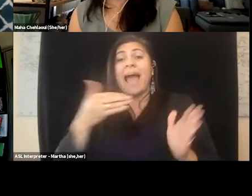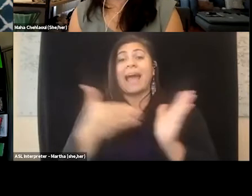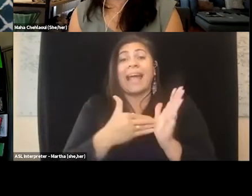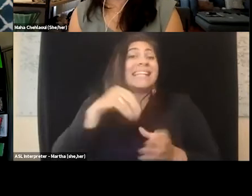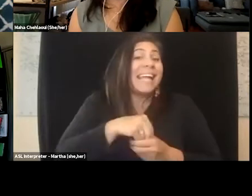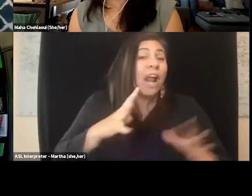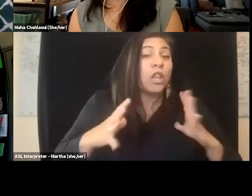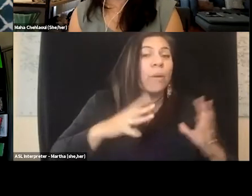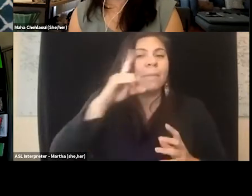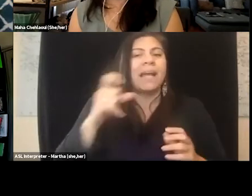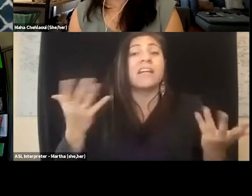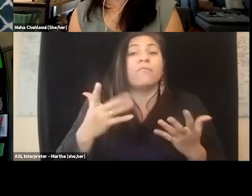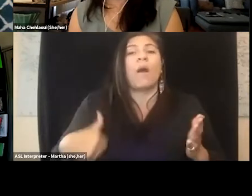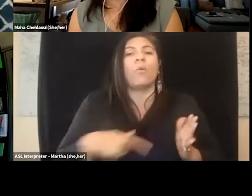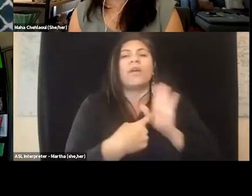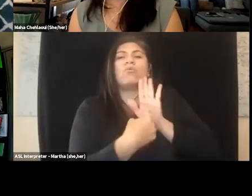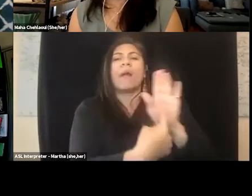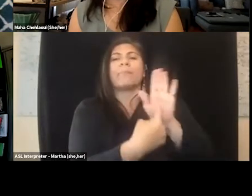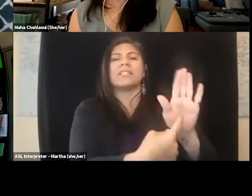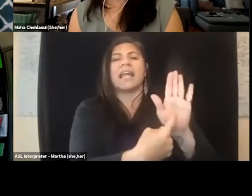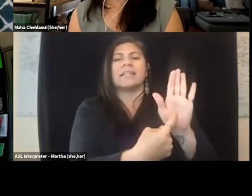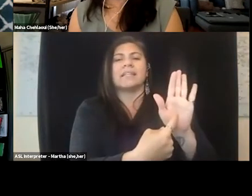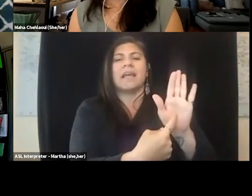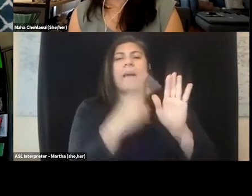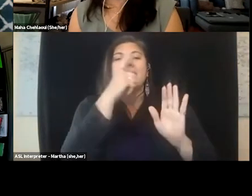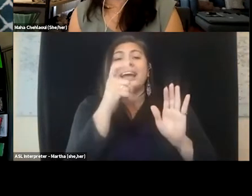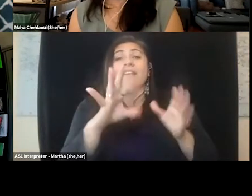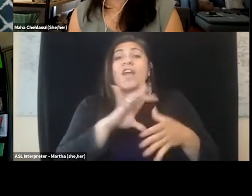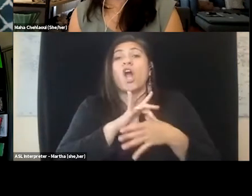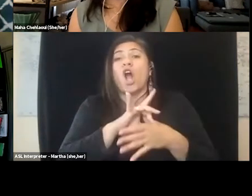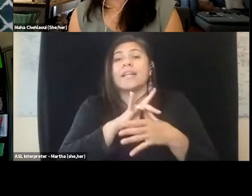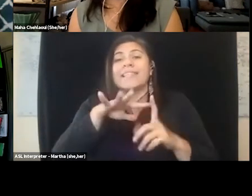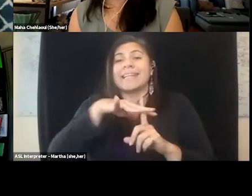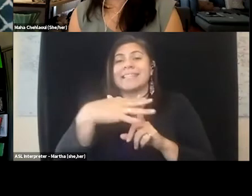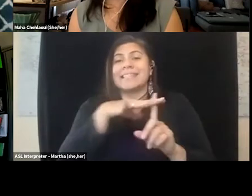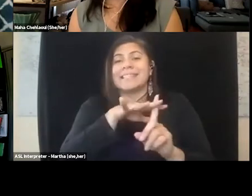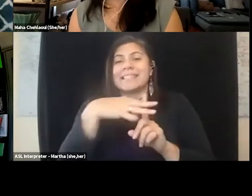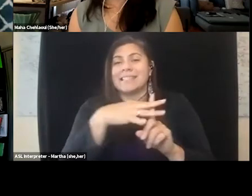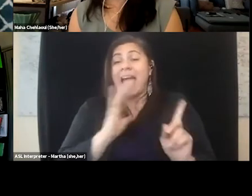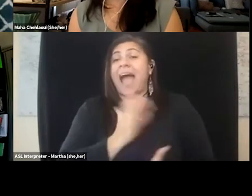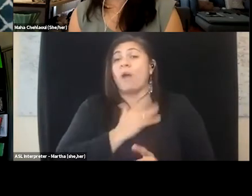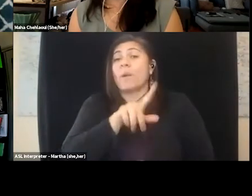what we represent in terms of content. Our personal experiences, our cultures,